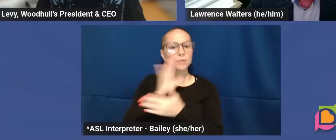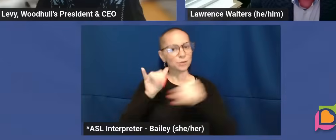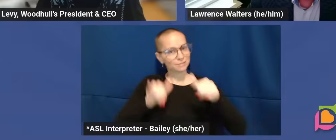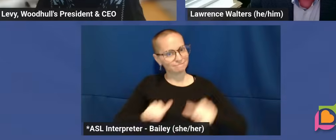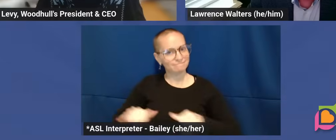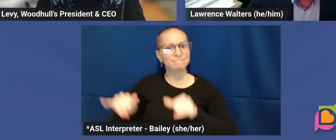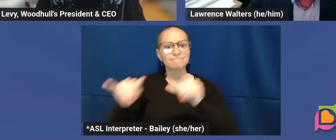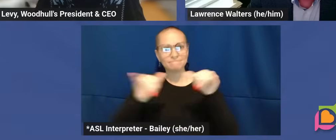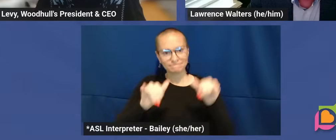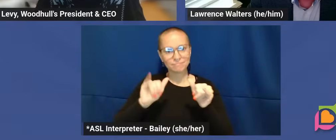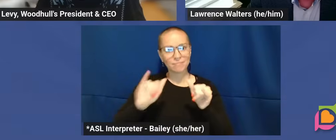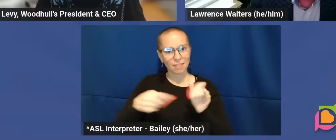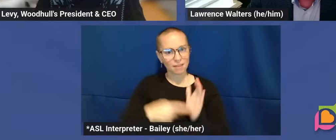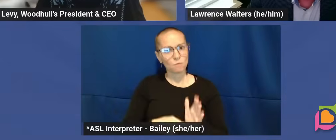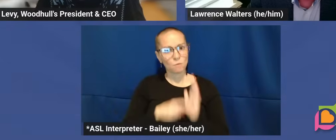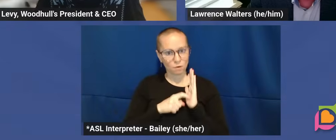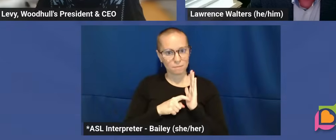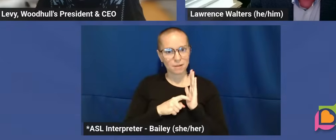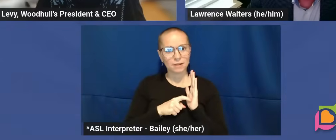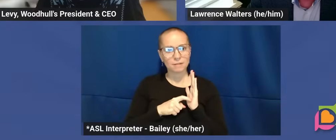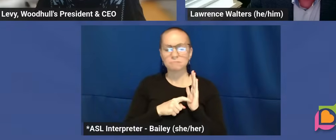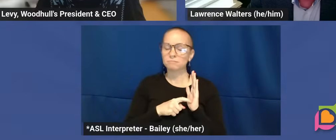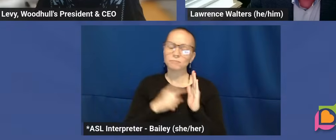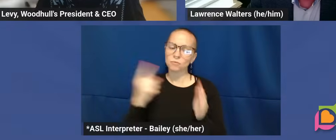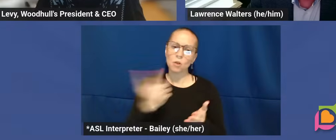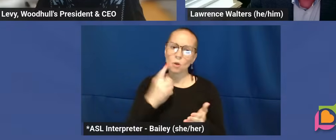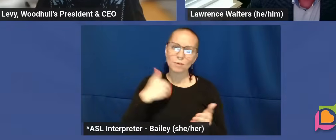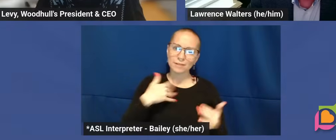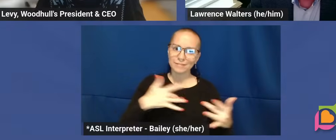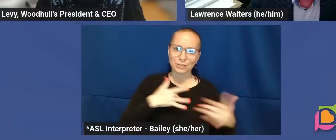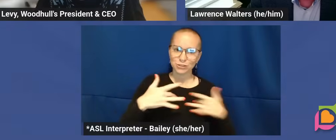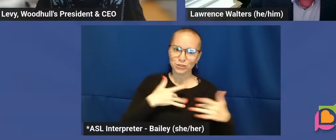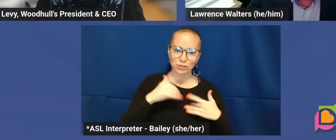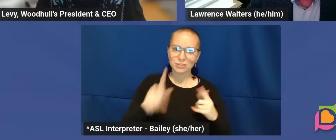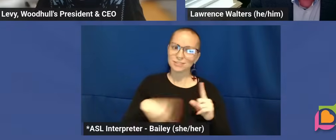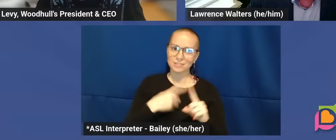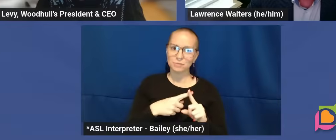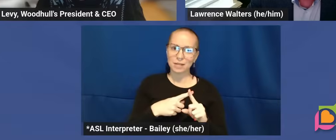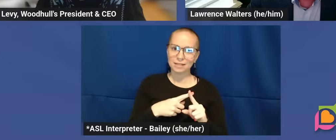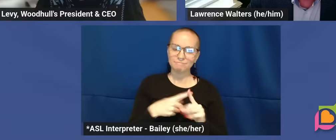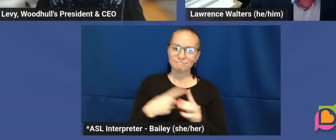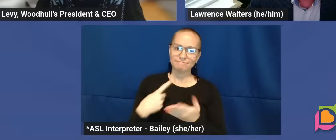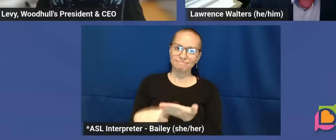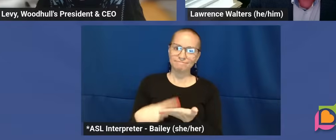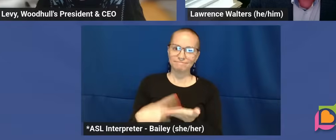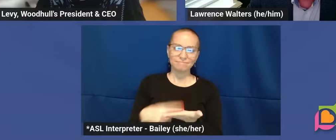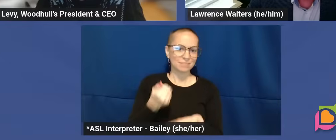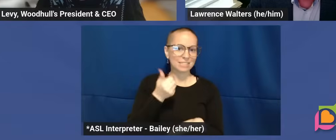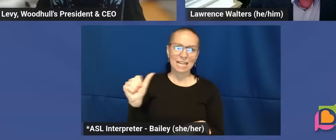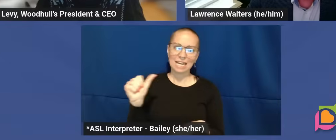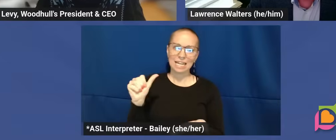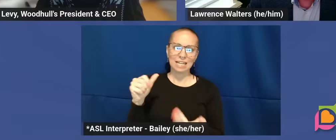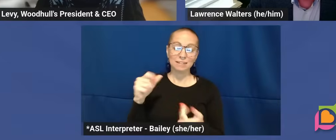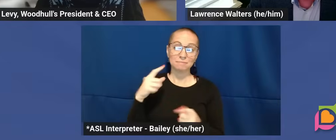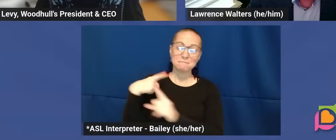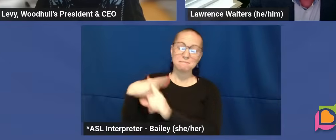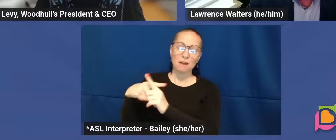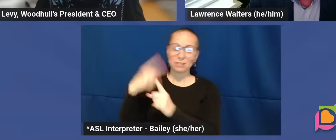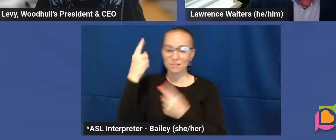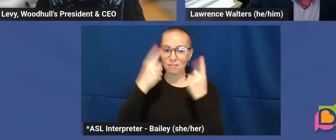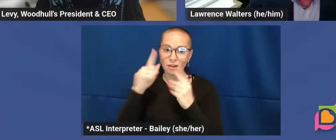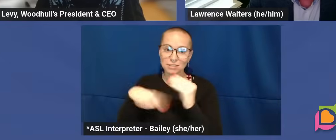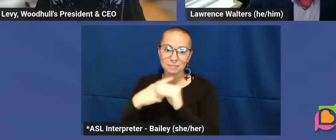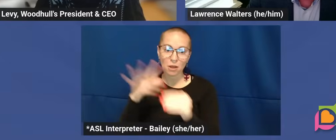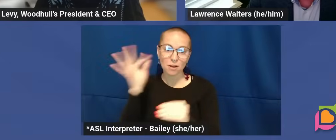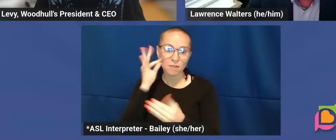standardizes the requirements. I always have concerns when expressing any positive thoughts about a federal law,